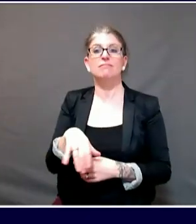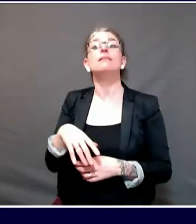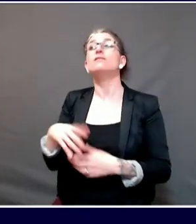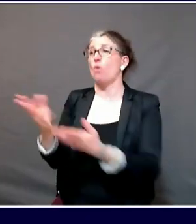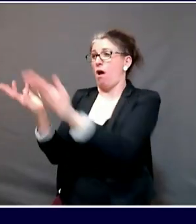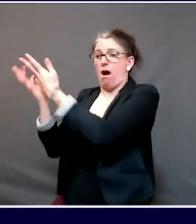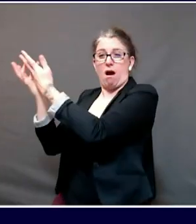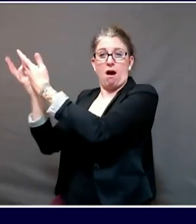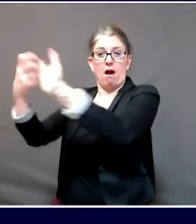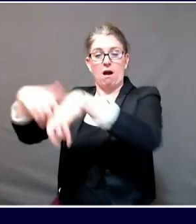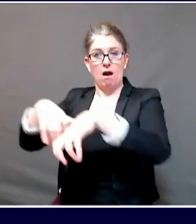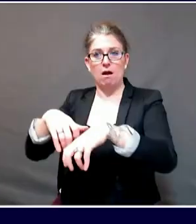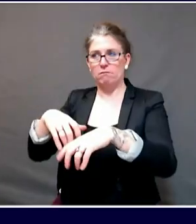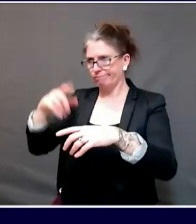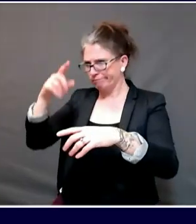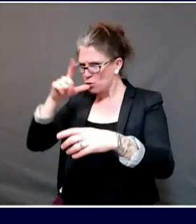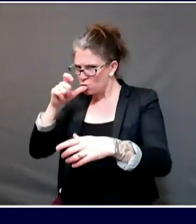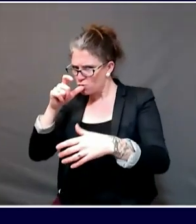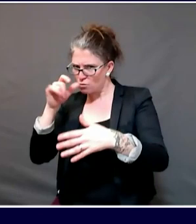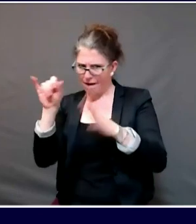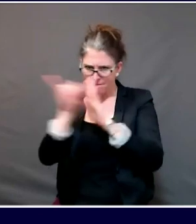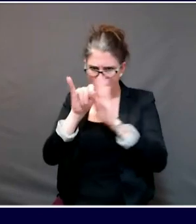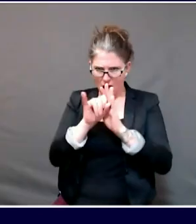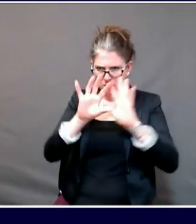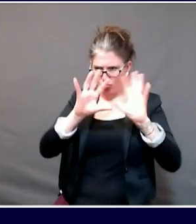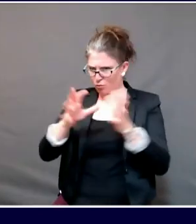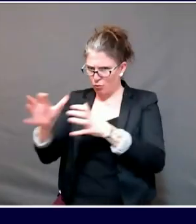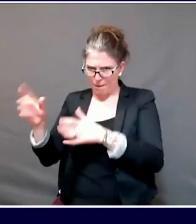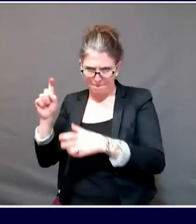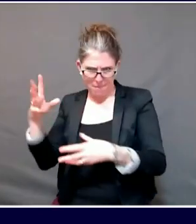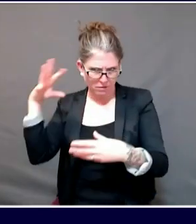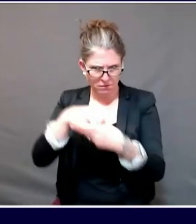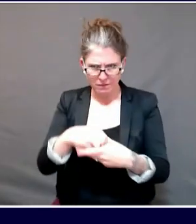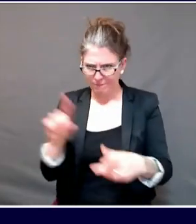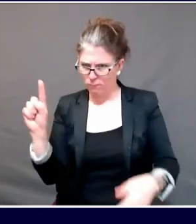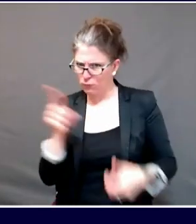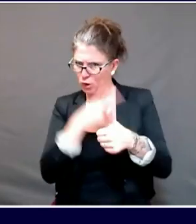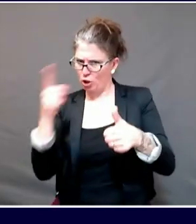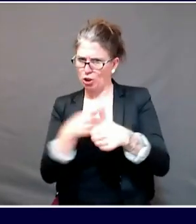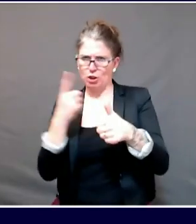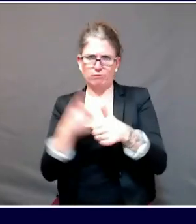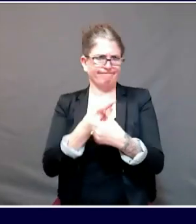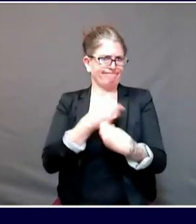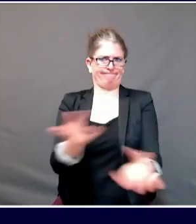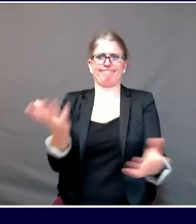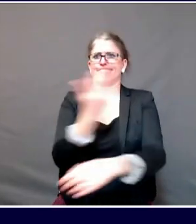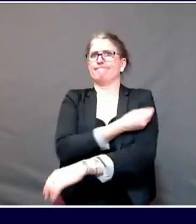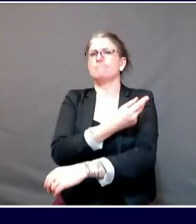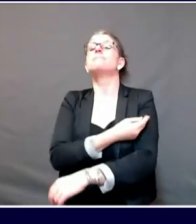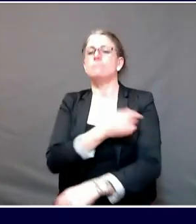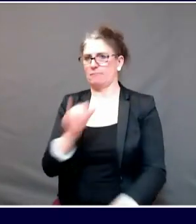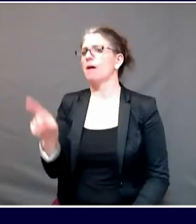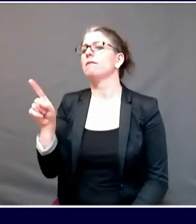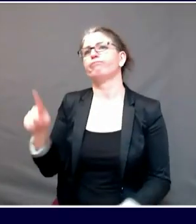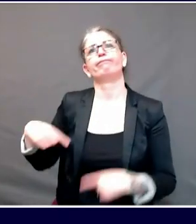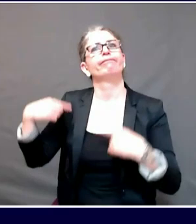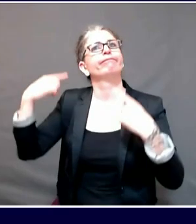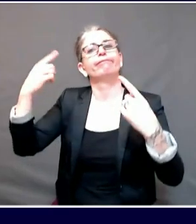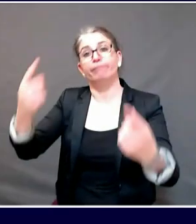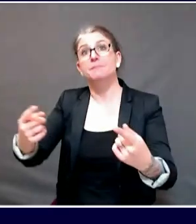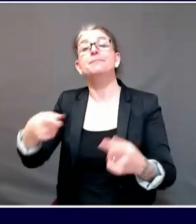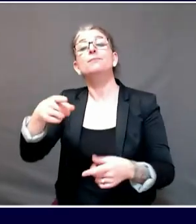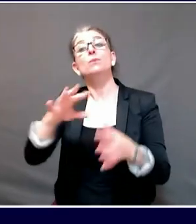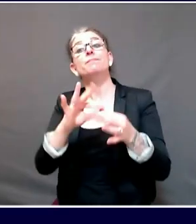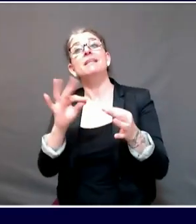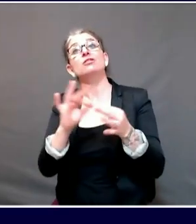of doses that would be set aside or reserved or allocated. That's what I was referring to here. Now, those doses are not